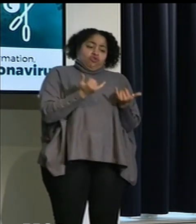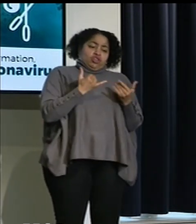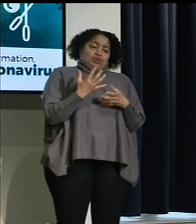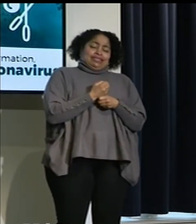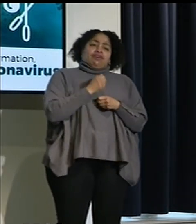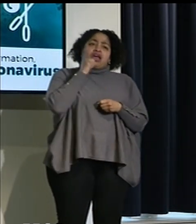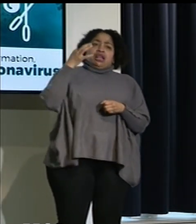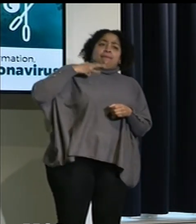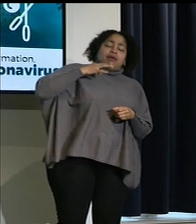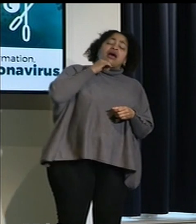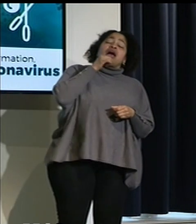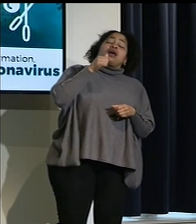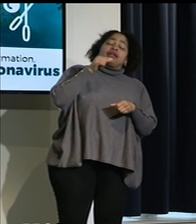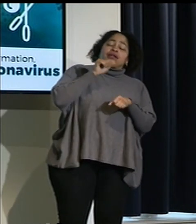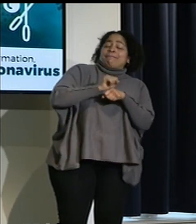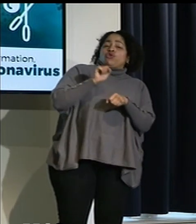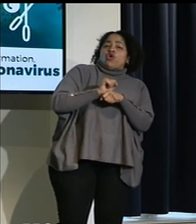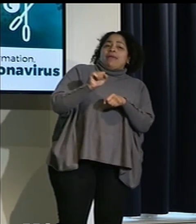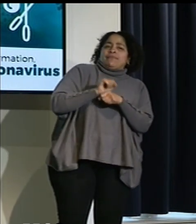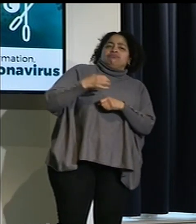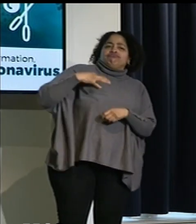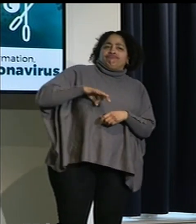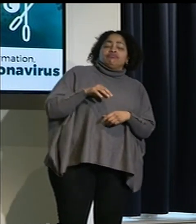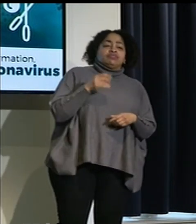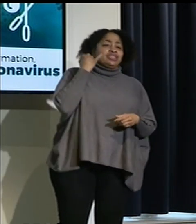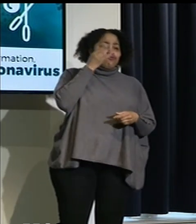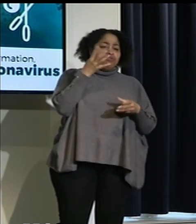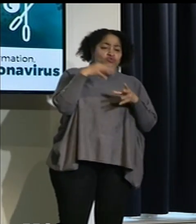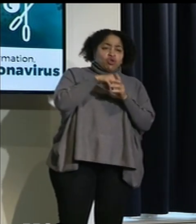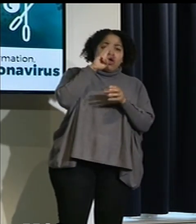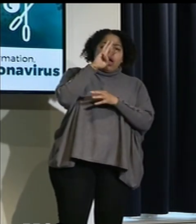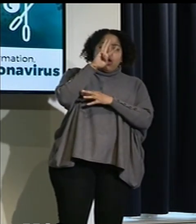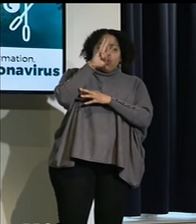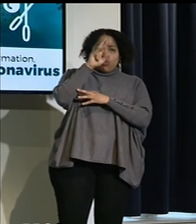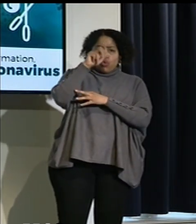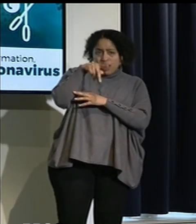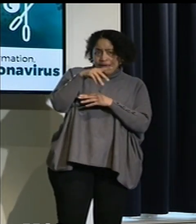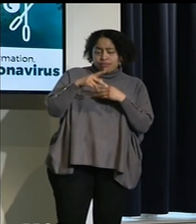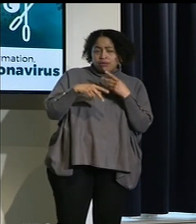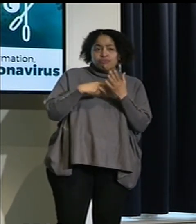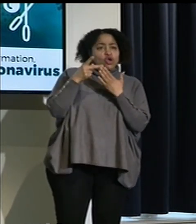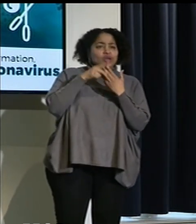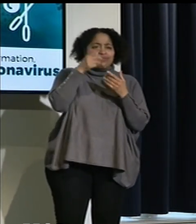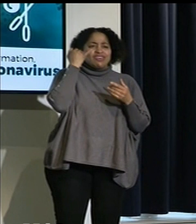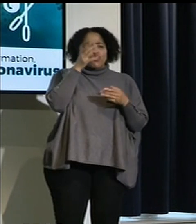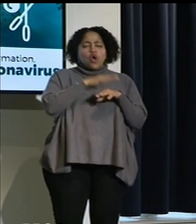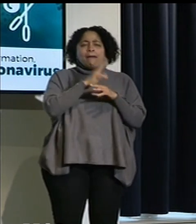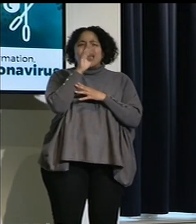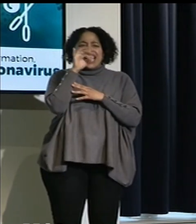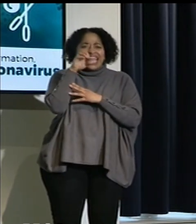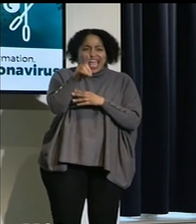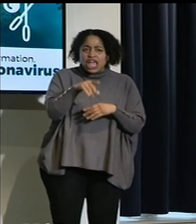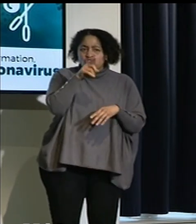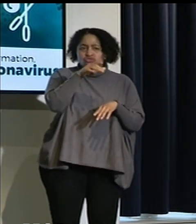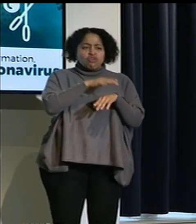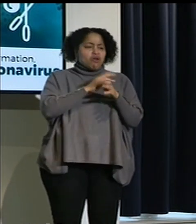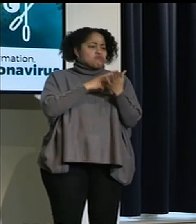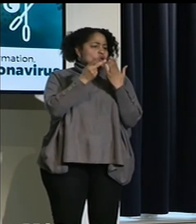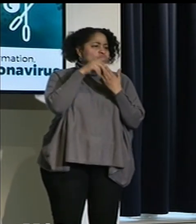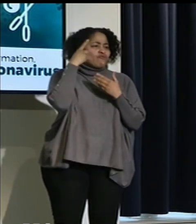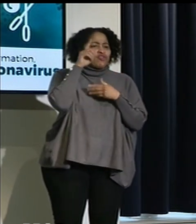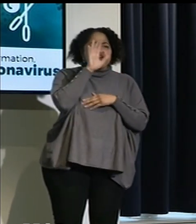receiving unemployment assistance, if you're enrolled in the RAP program, if you're currently on Medicaid, if you're currently on a program for your